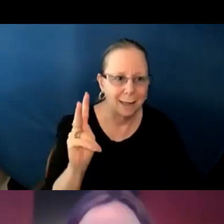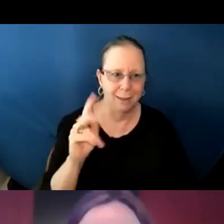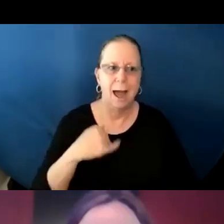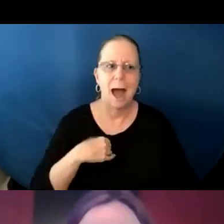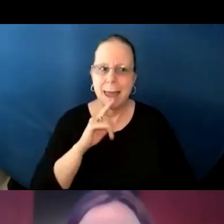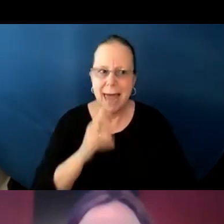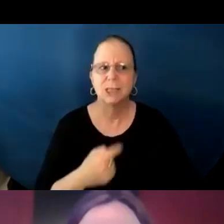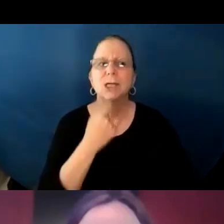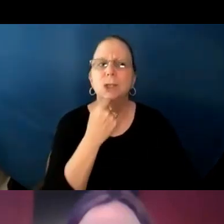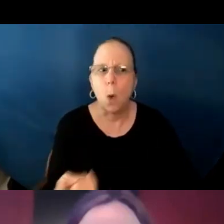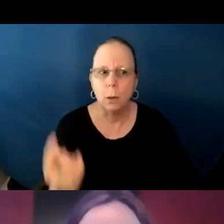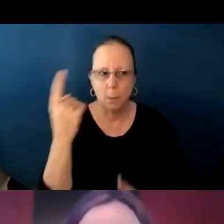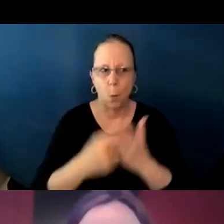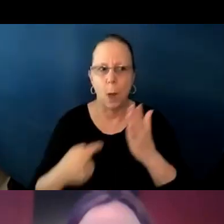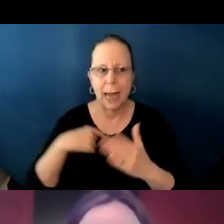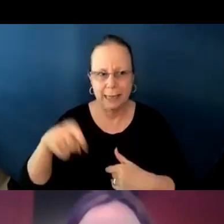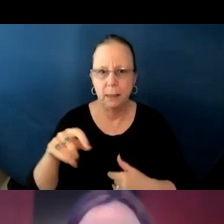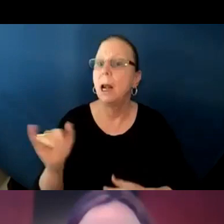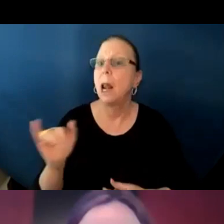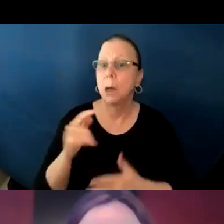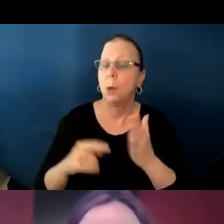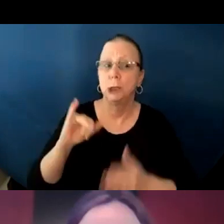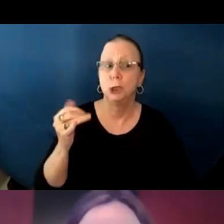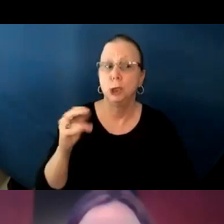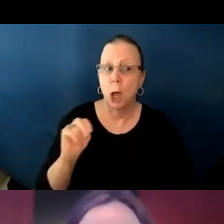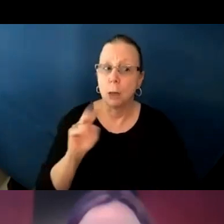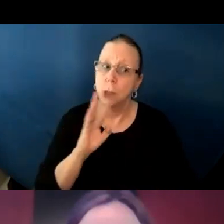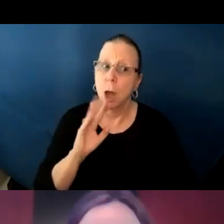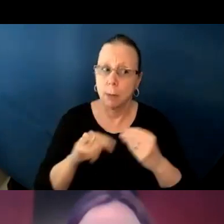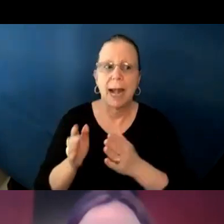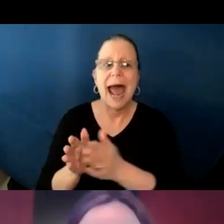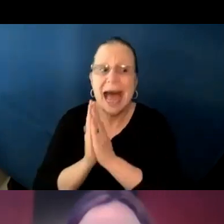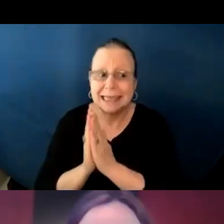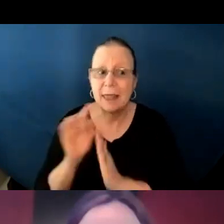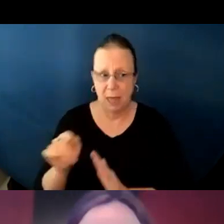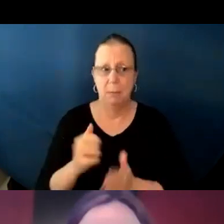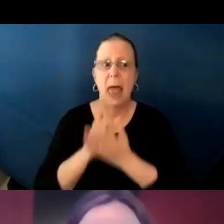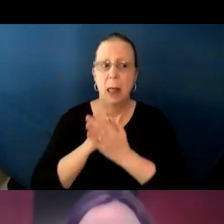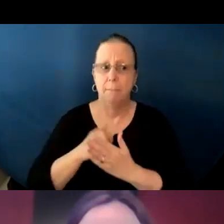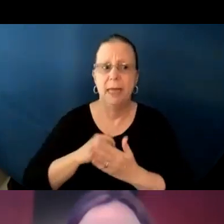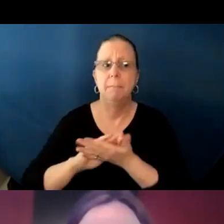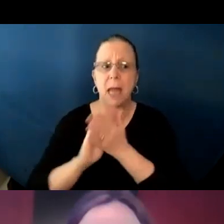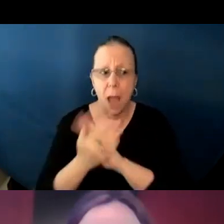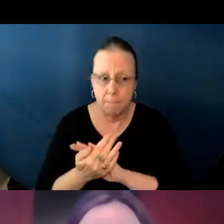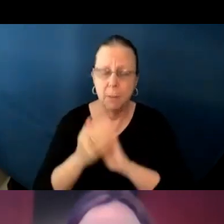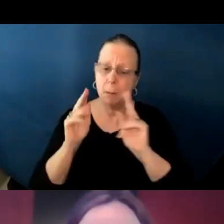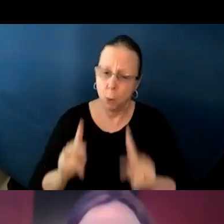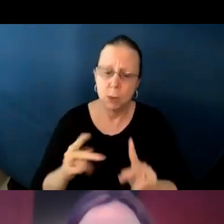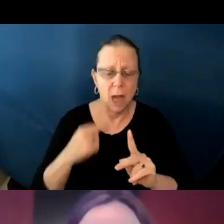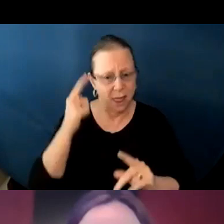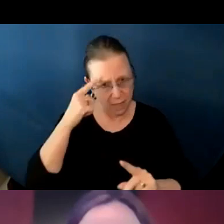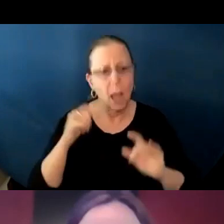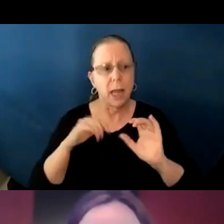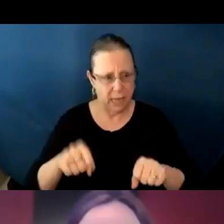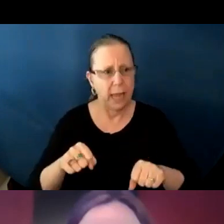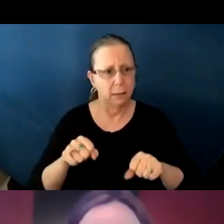told them what I needed, back to what John was talking about, and asked them to help me become the person that I think I could become.